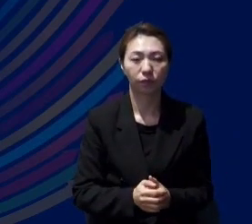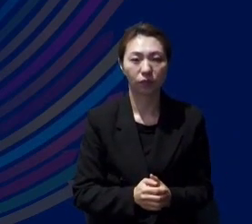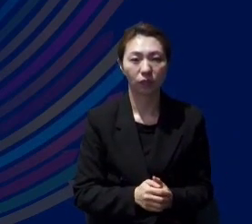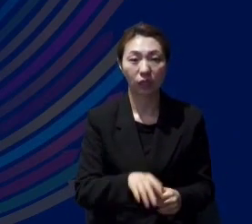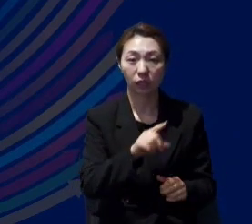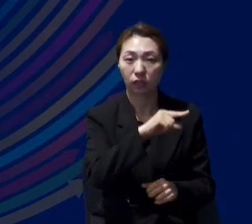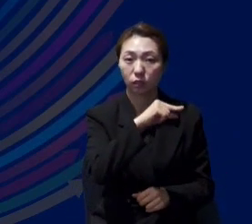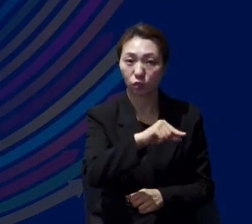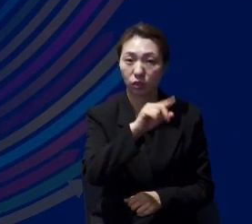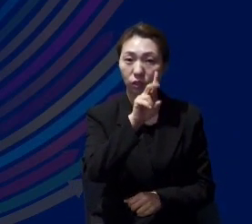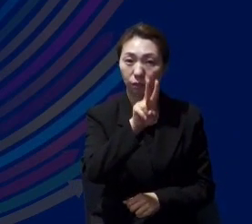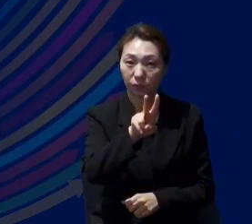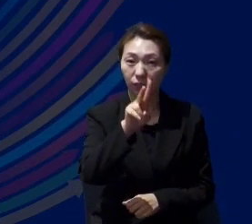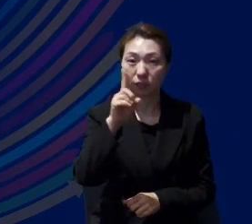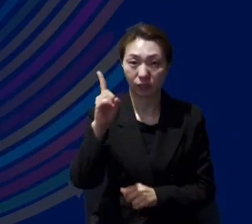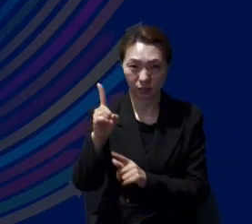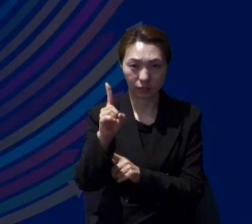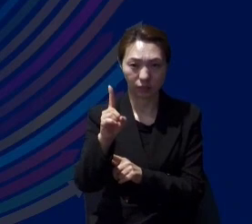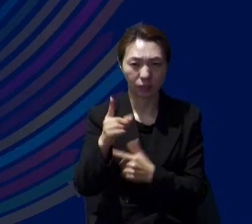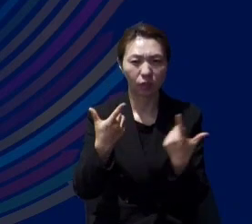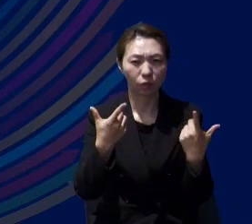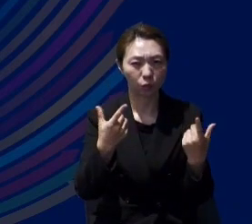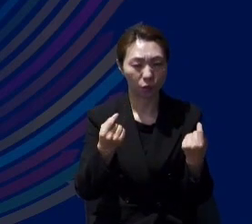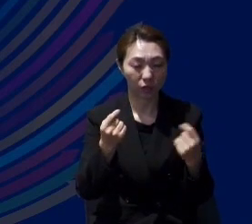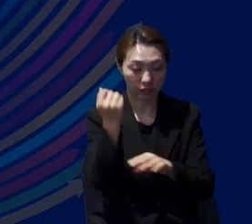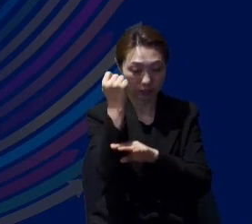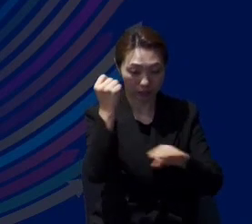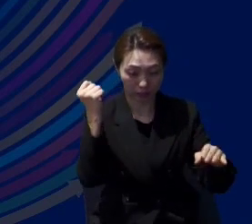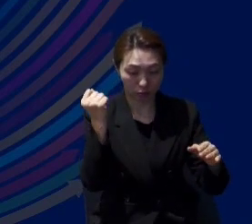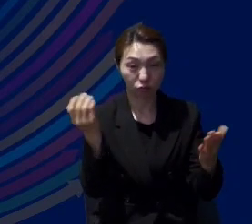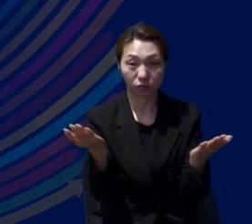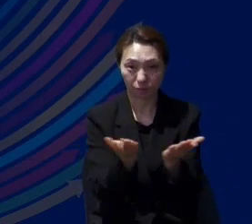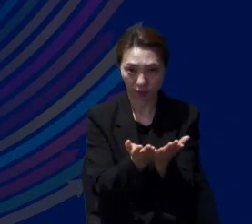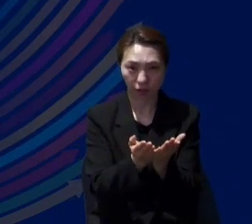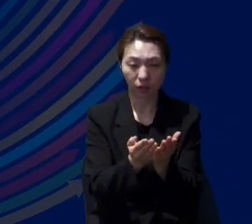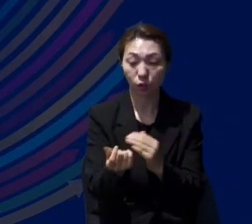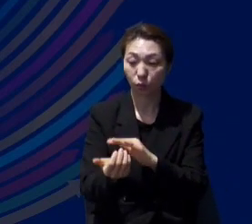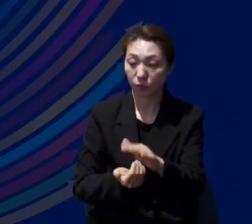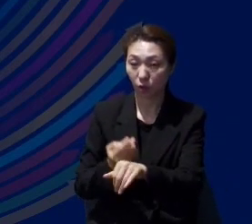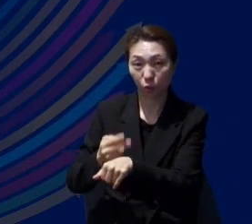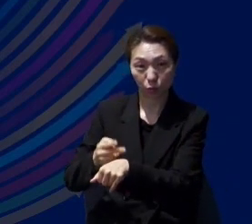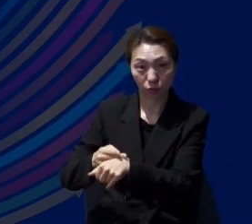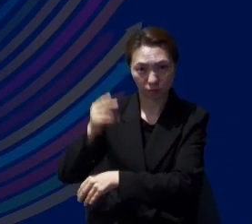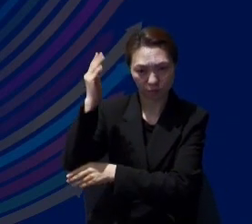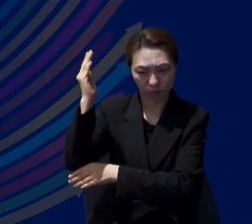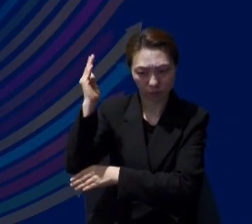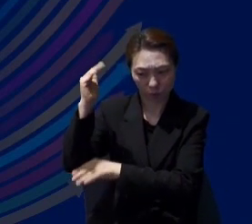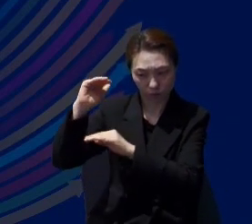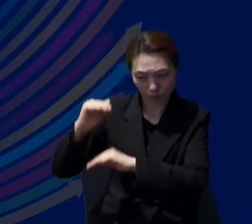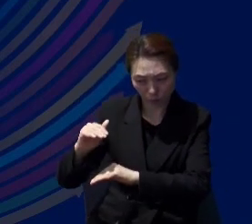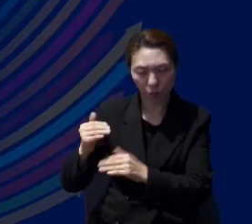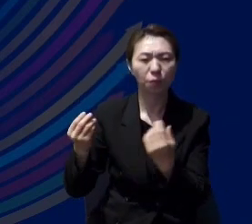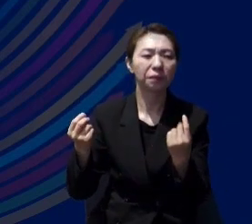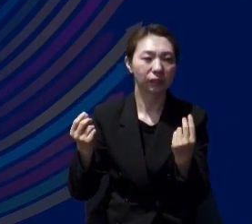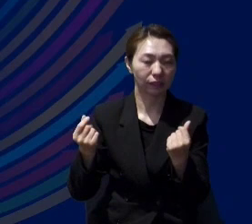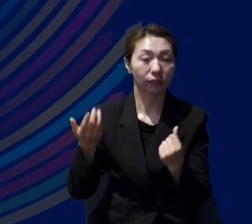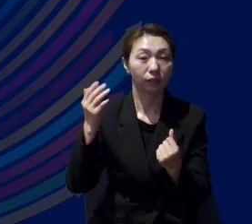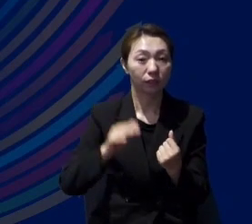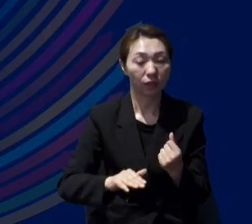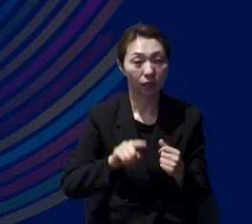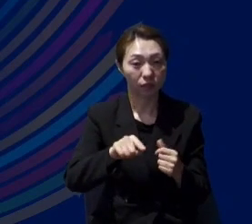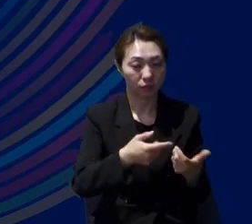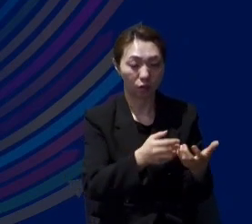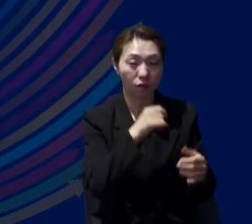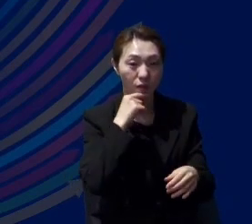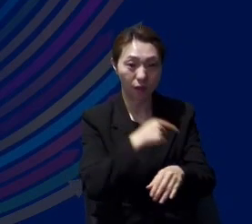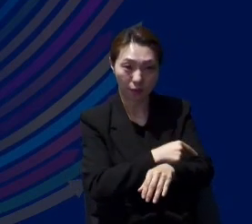mentioned. So we're focusing on all aspects of health loss that includes fatal health loss and non-fatal health loss and risks. We're looking at a lot